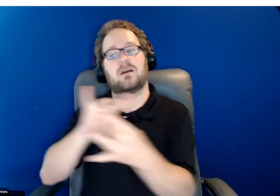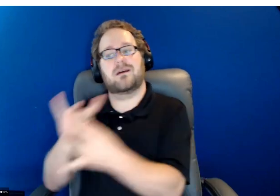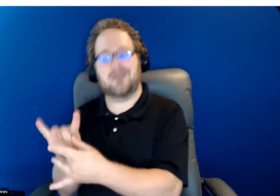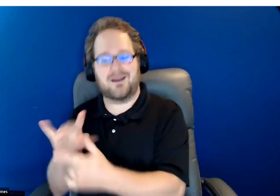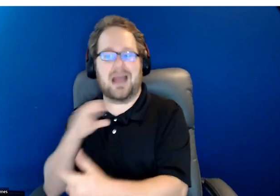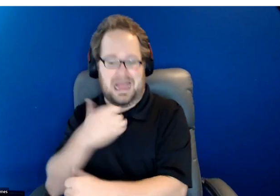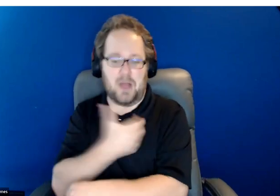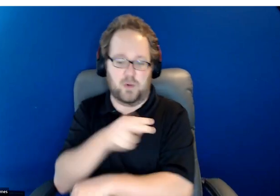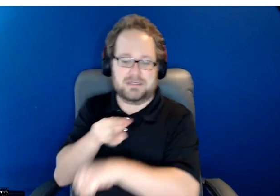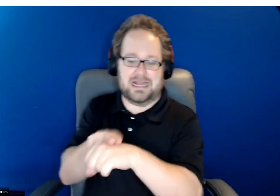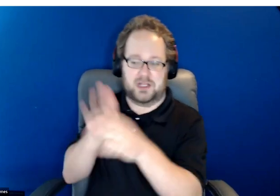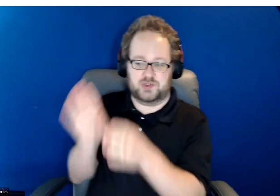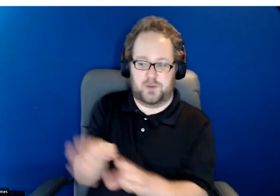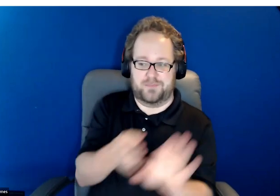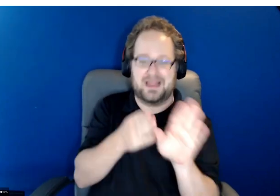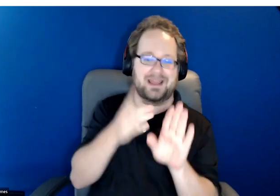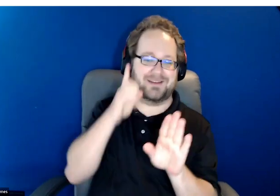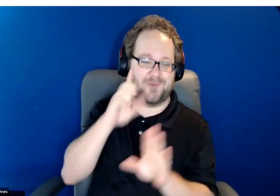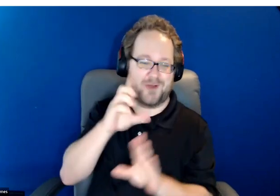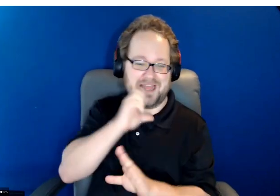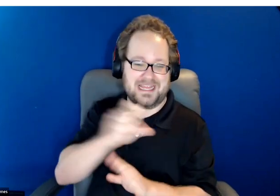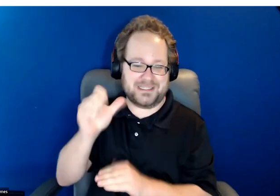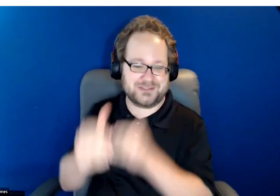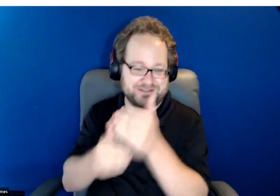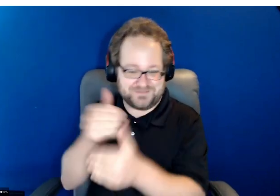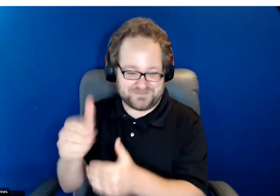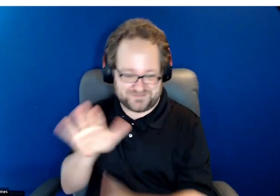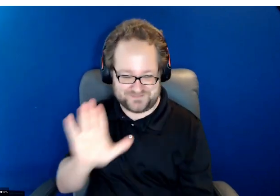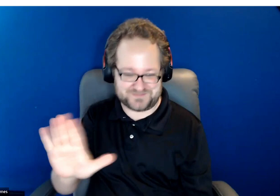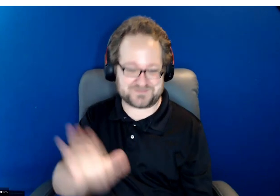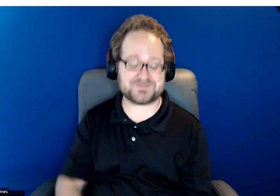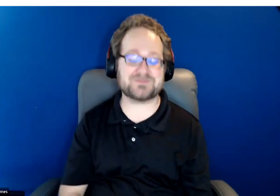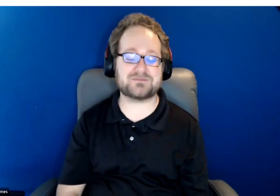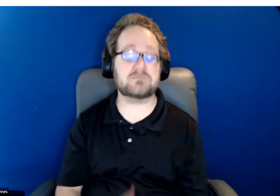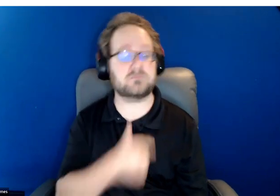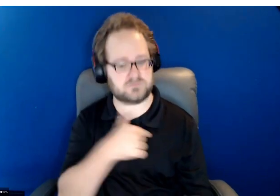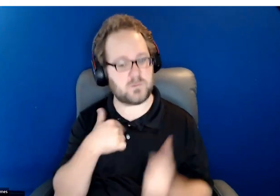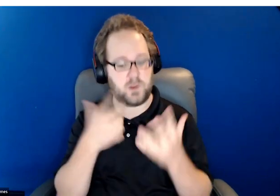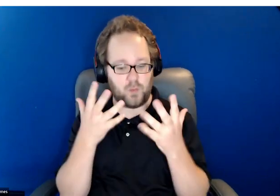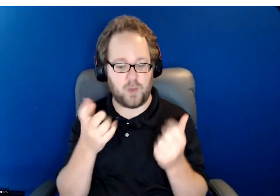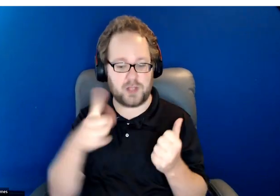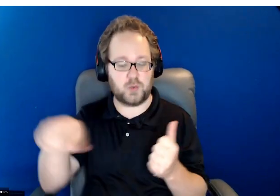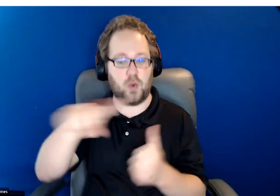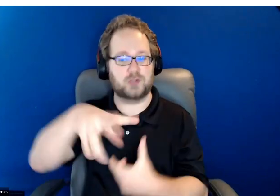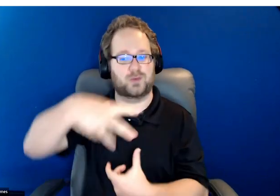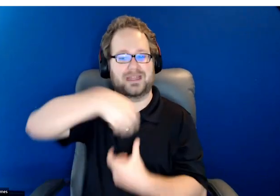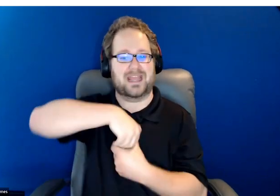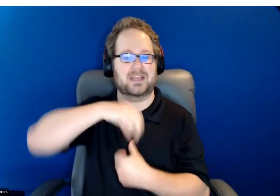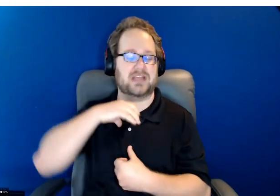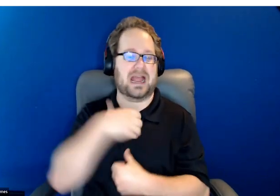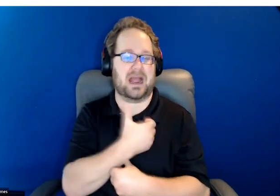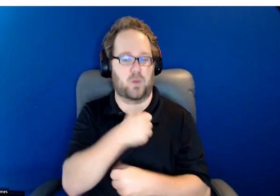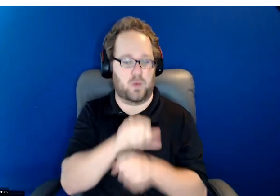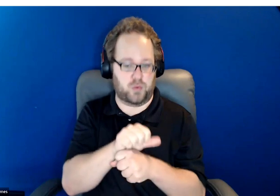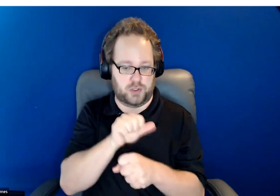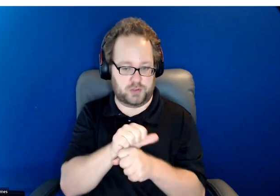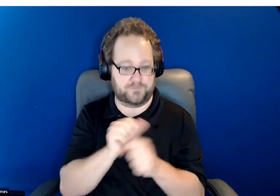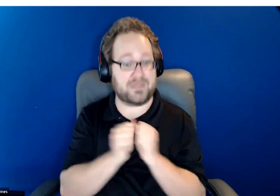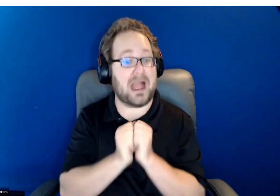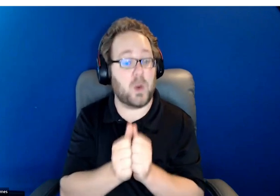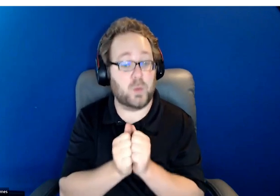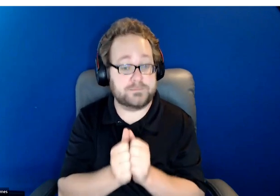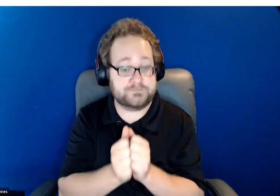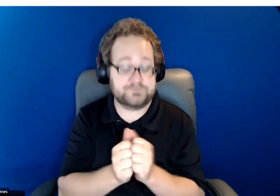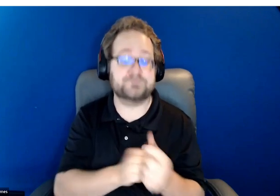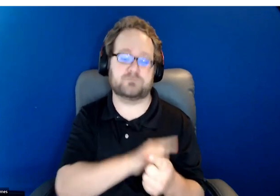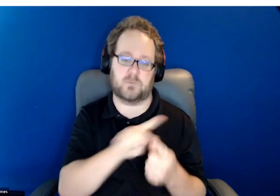Aging. Next slide. So we want you all to engage with our work. First, we want you to read the